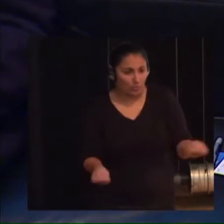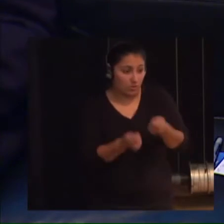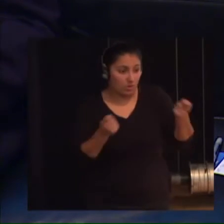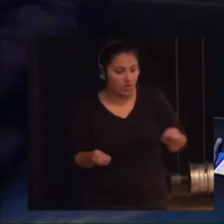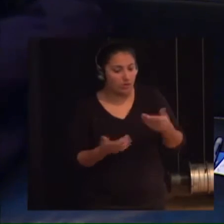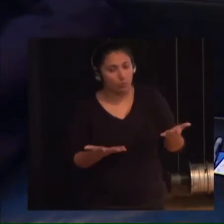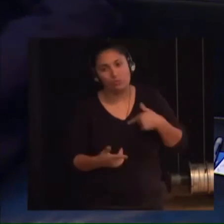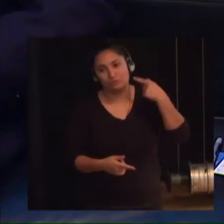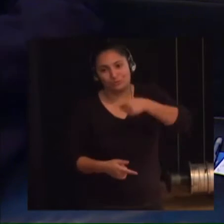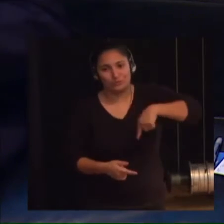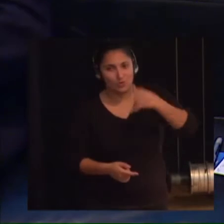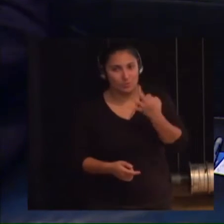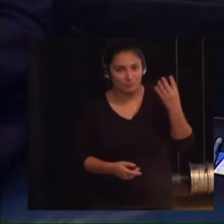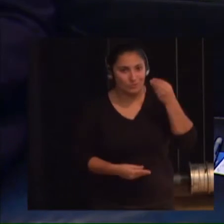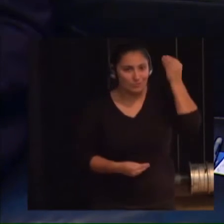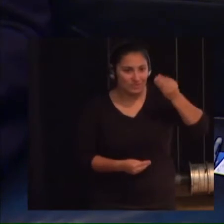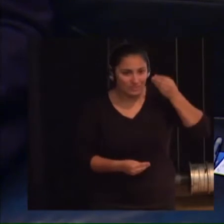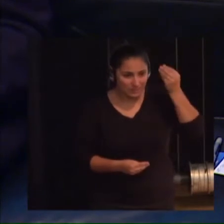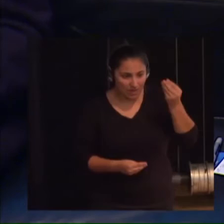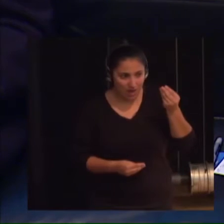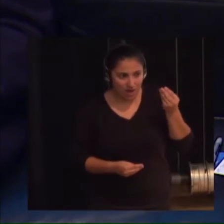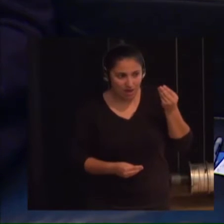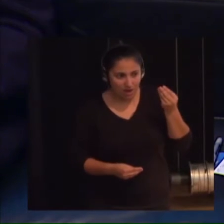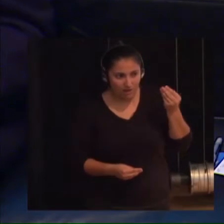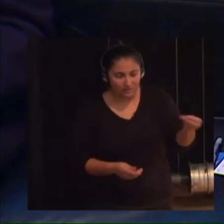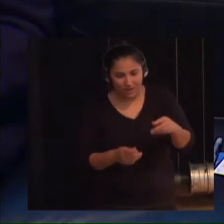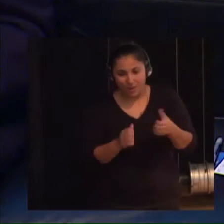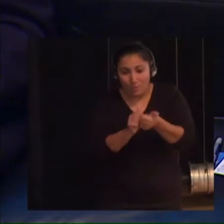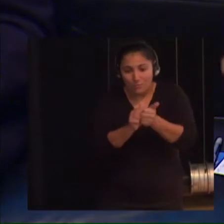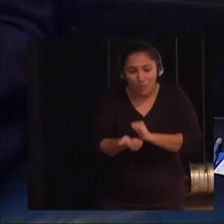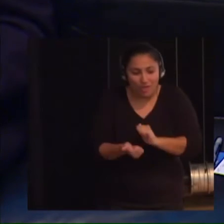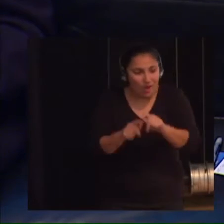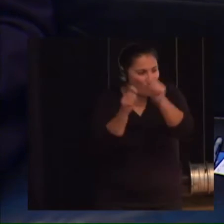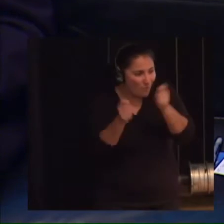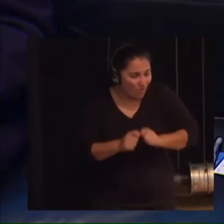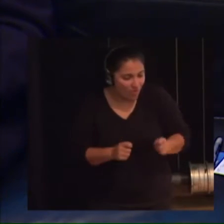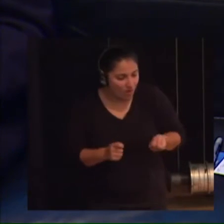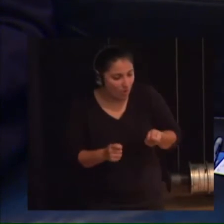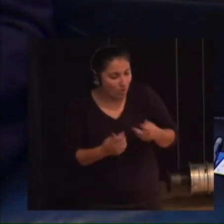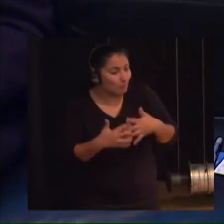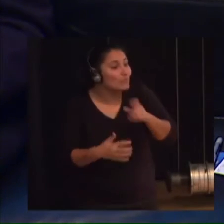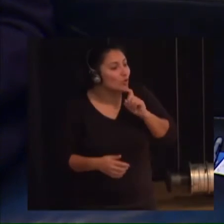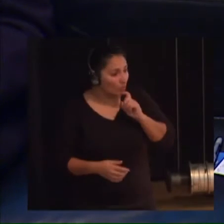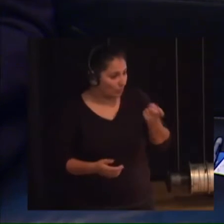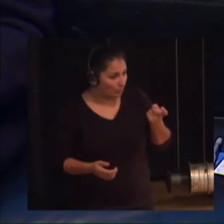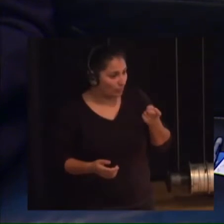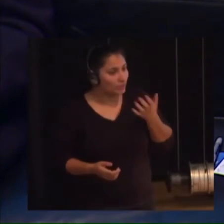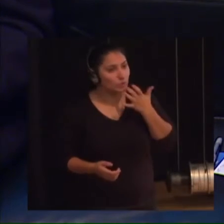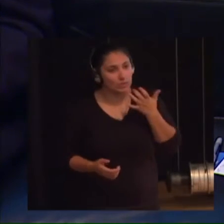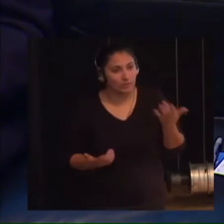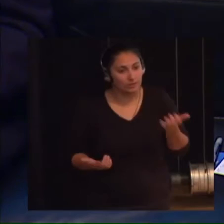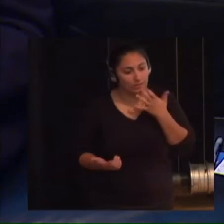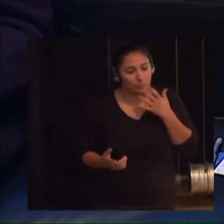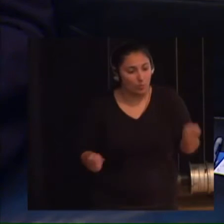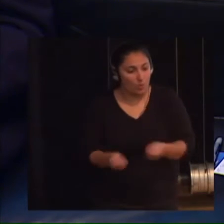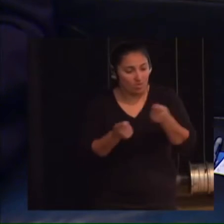what was that, how did that model work, and how did the advertisers not influence, and in a lot of cases maybe they did. I mean, I certainly know